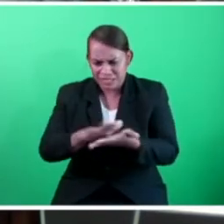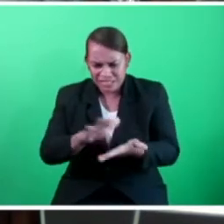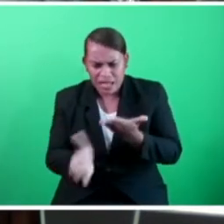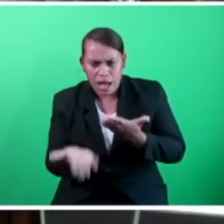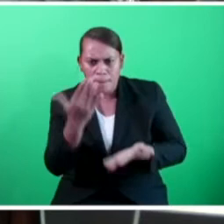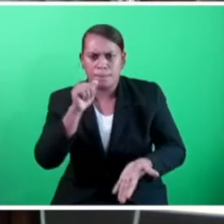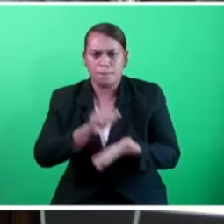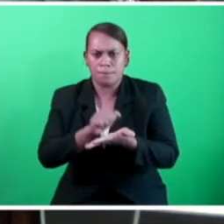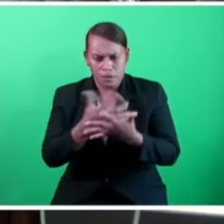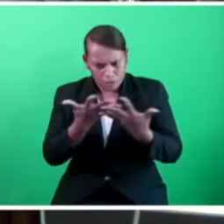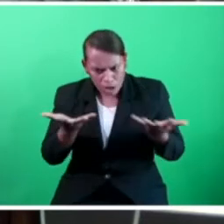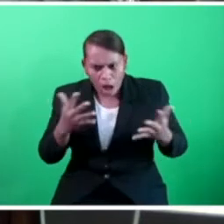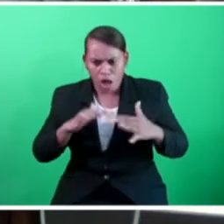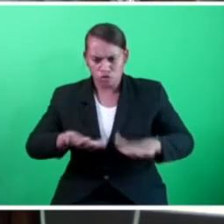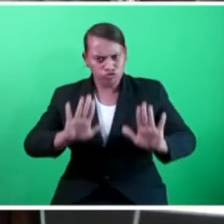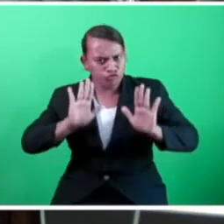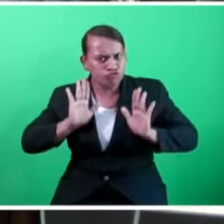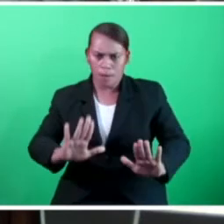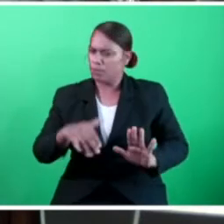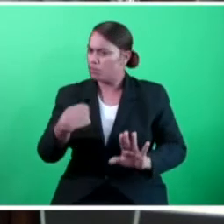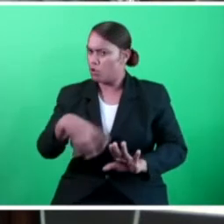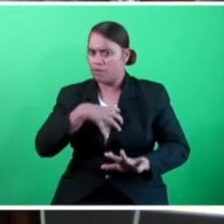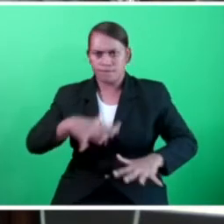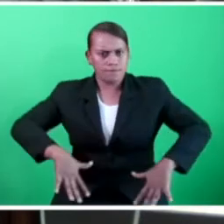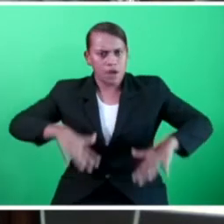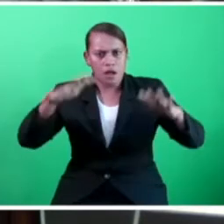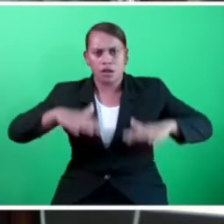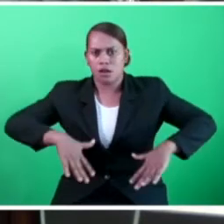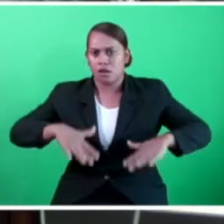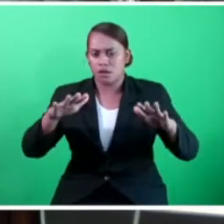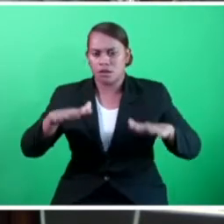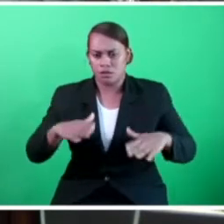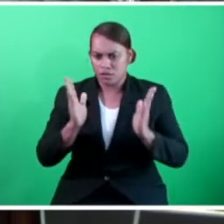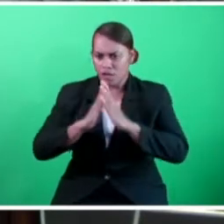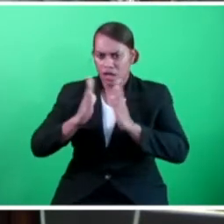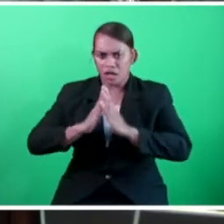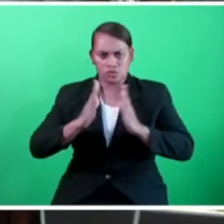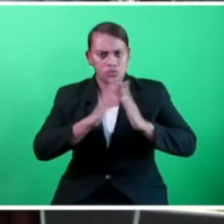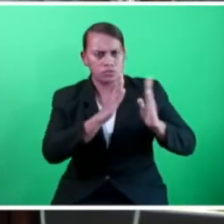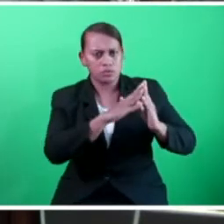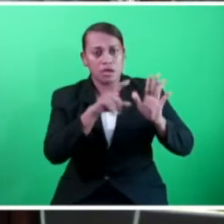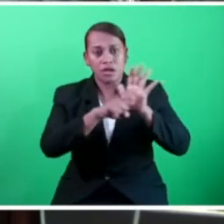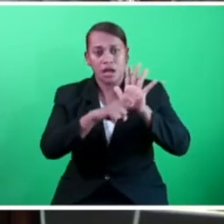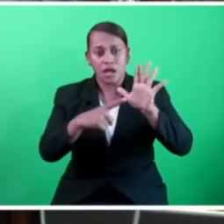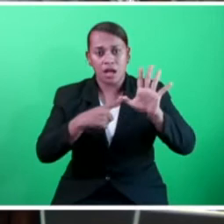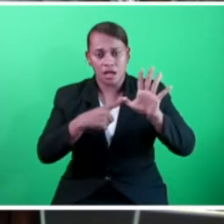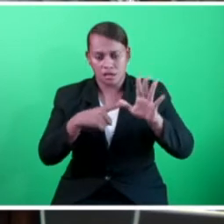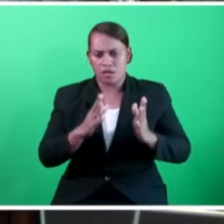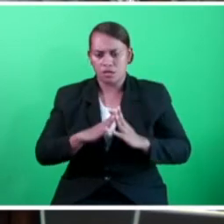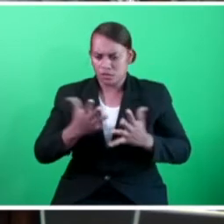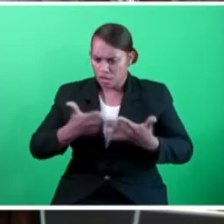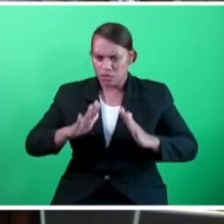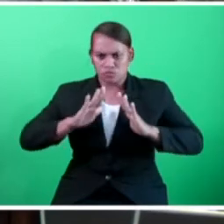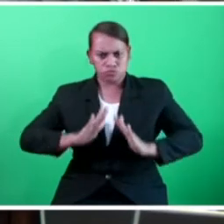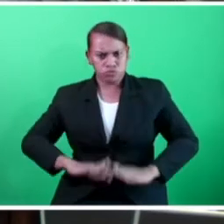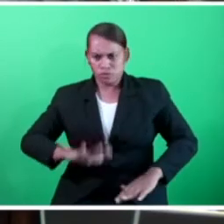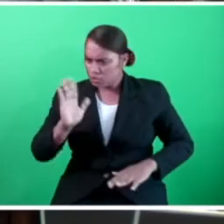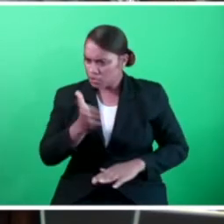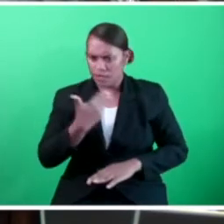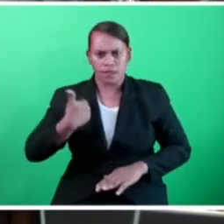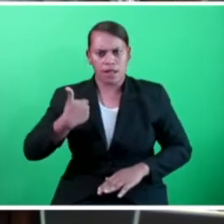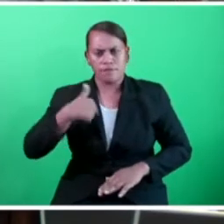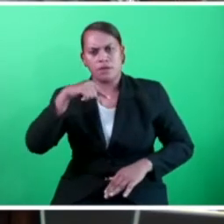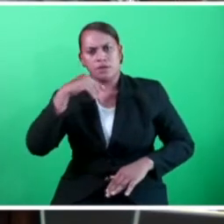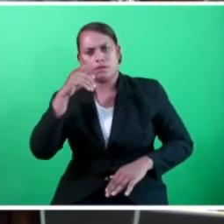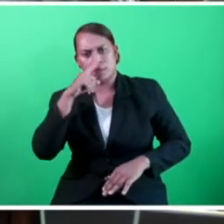we have stopped the town from flooding, and major relief to the urban dwellers there. But we